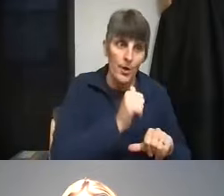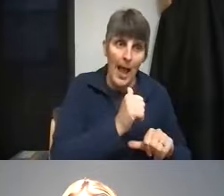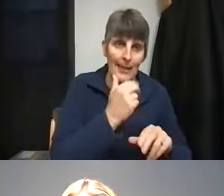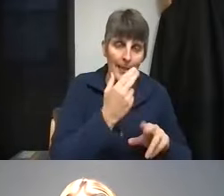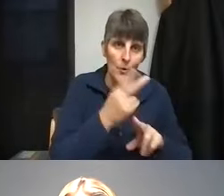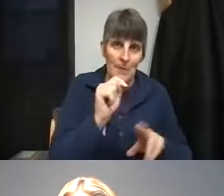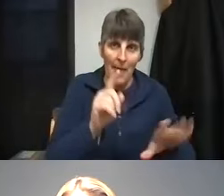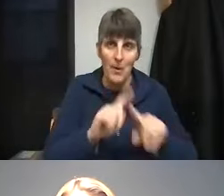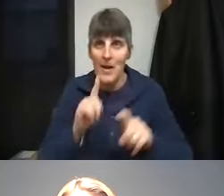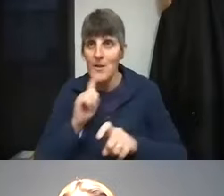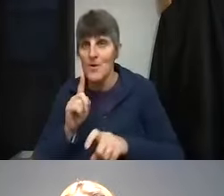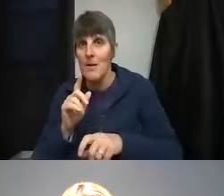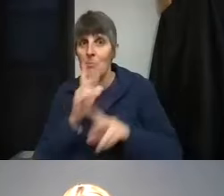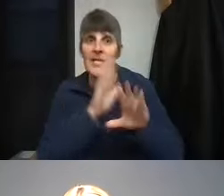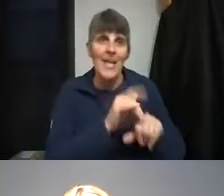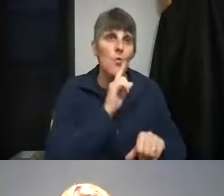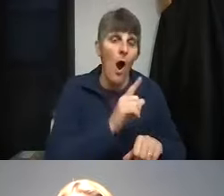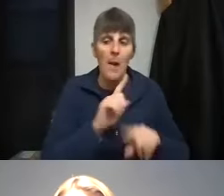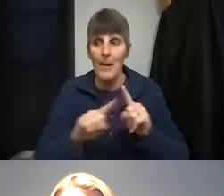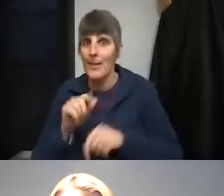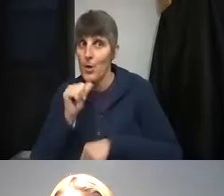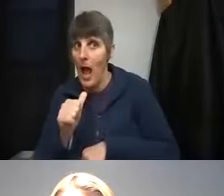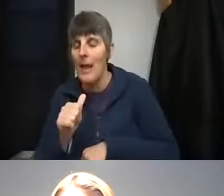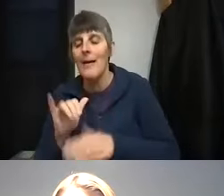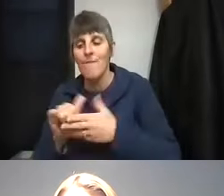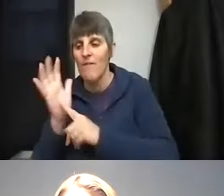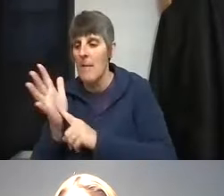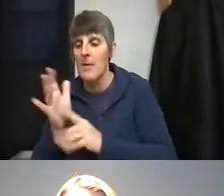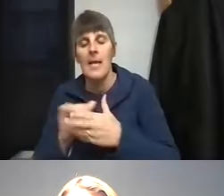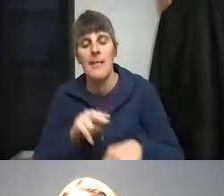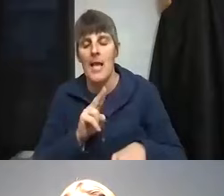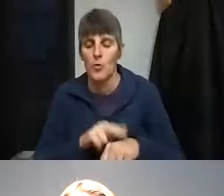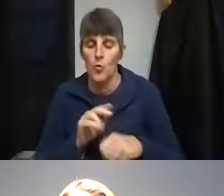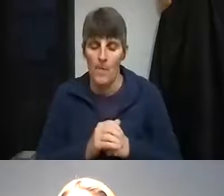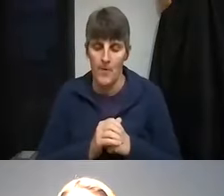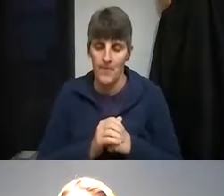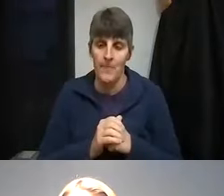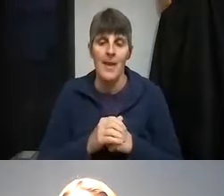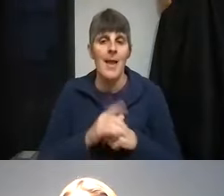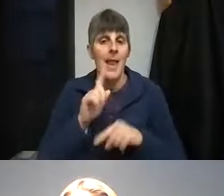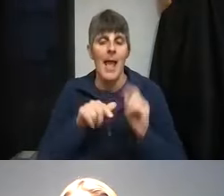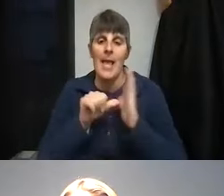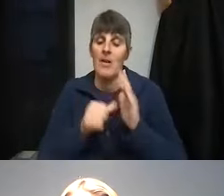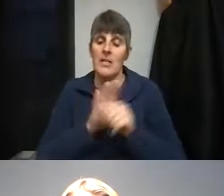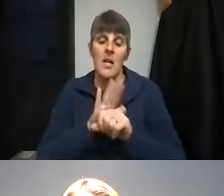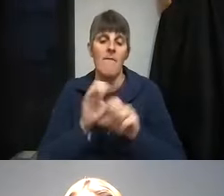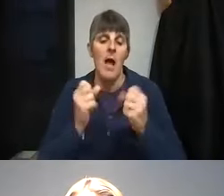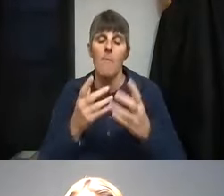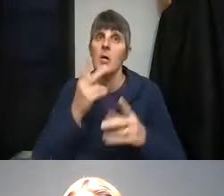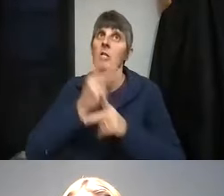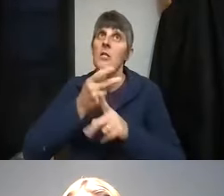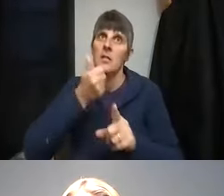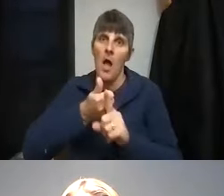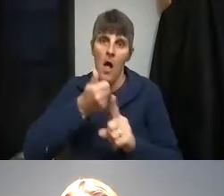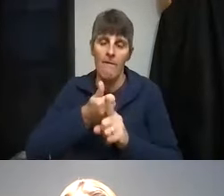for 5 minutes. And that's normal. And I can't emphasize enough how much self-care is